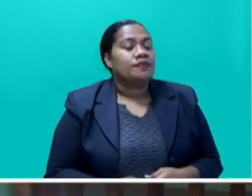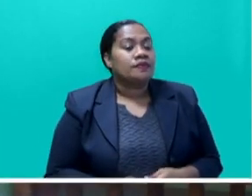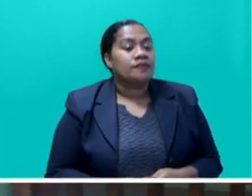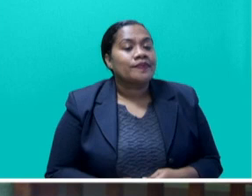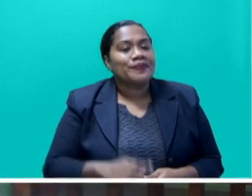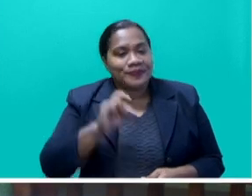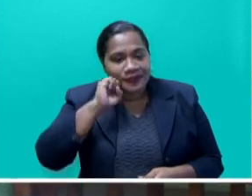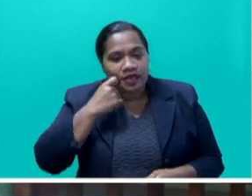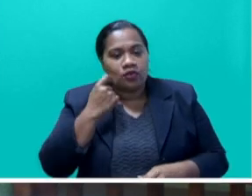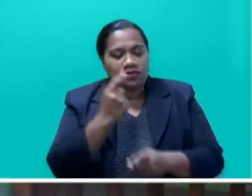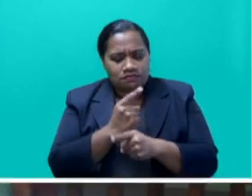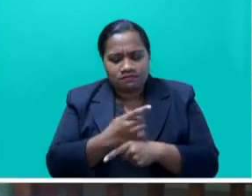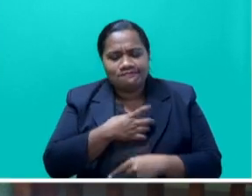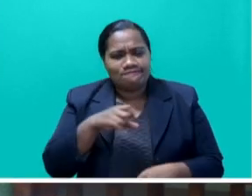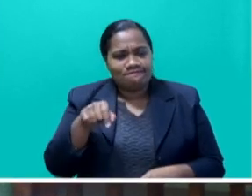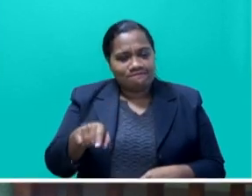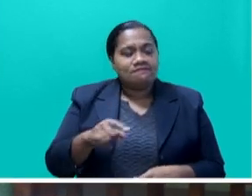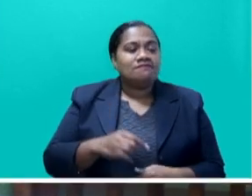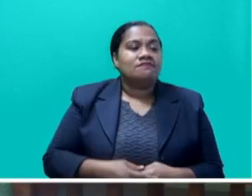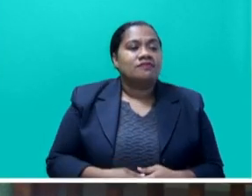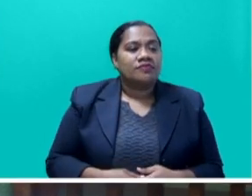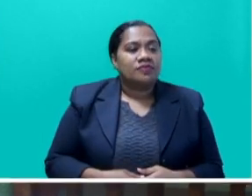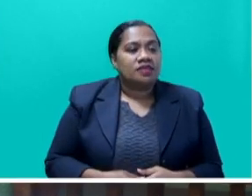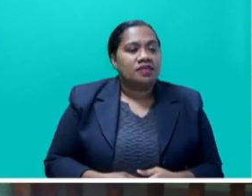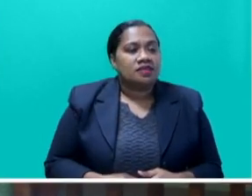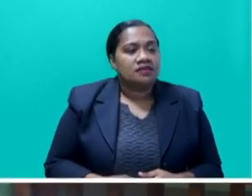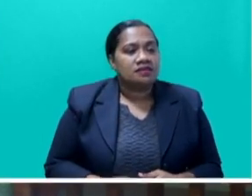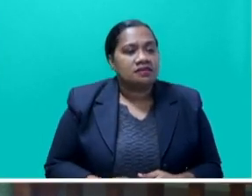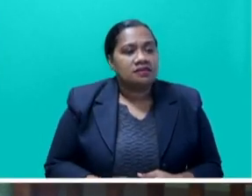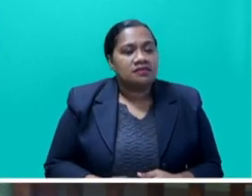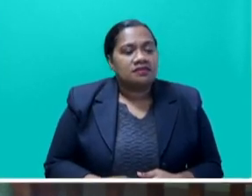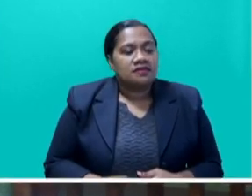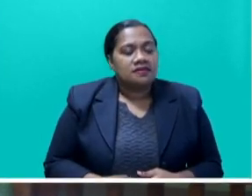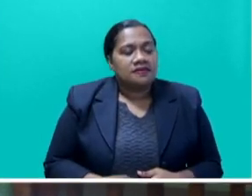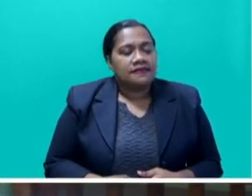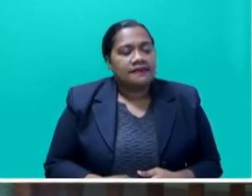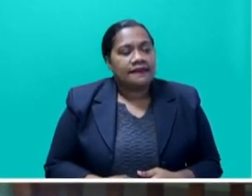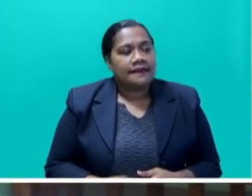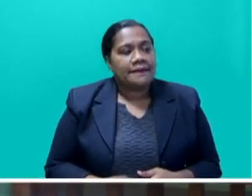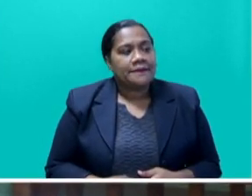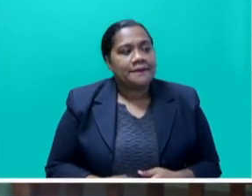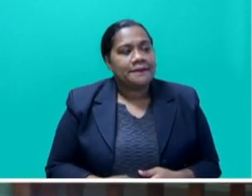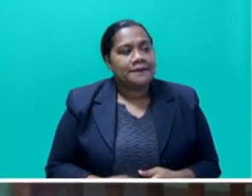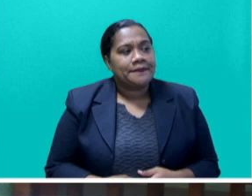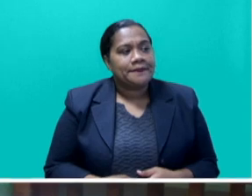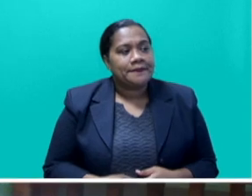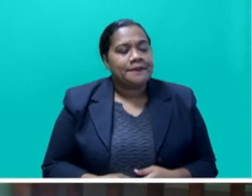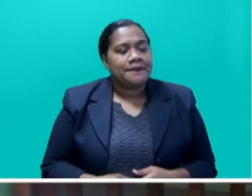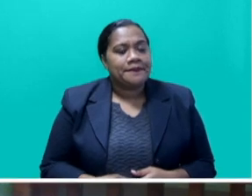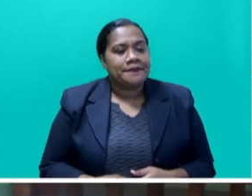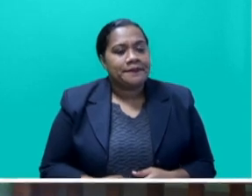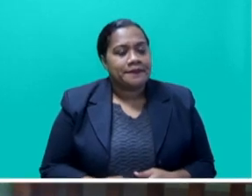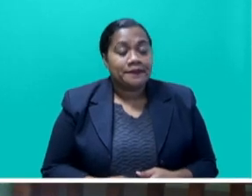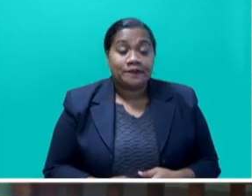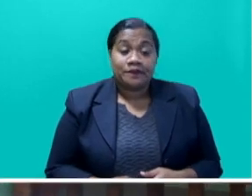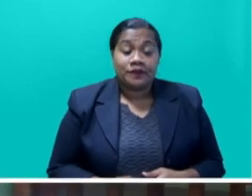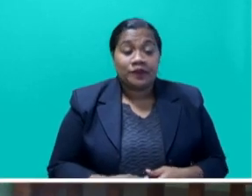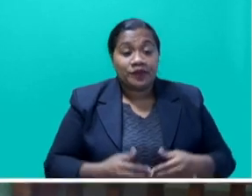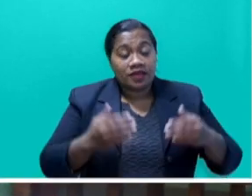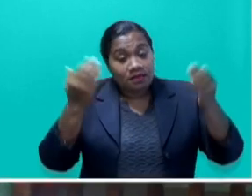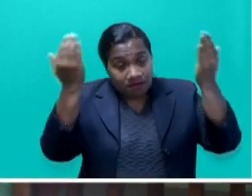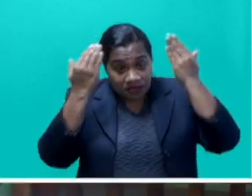that during the course of my delivery this afternoon, Mr. Speaker, sir. Mr. Speaker, sir, I reiterate my